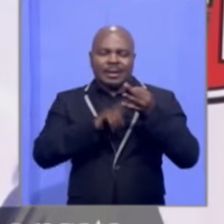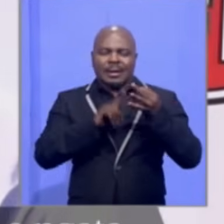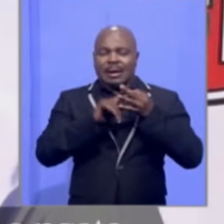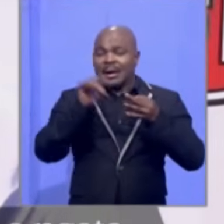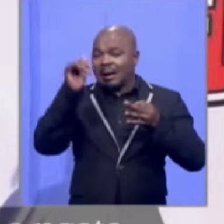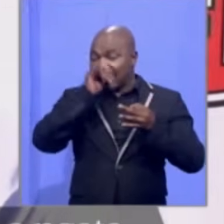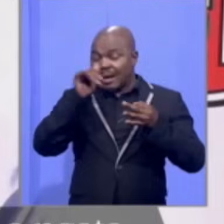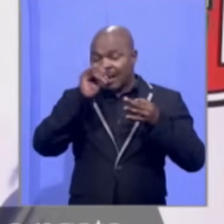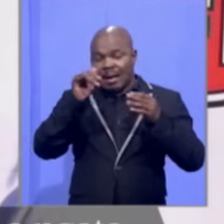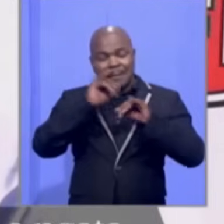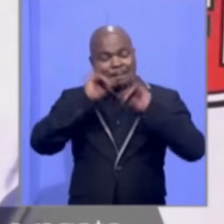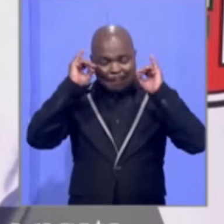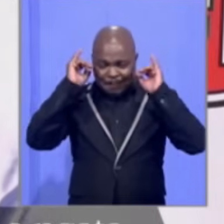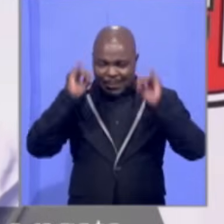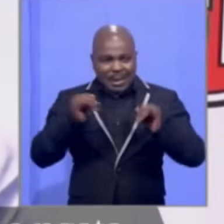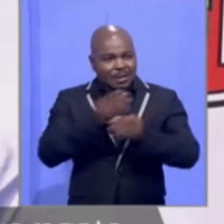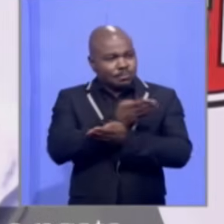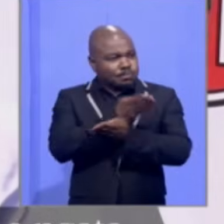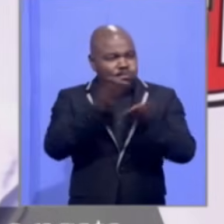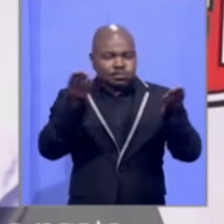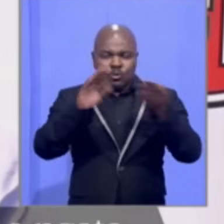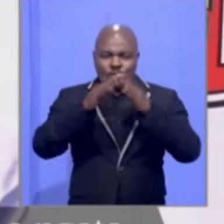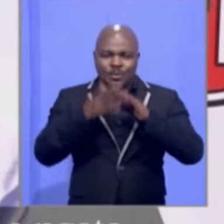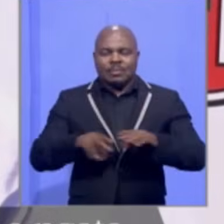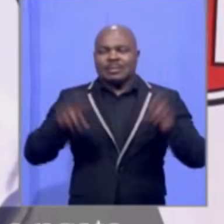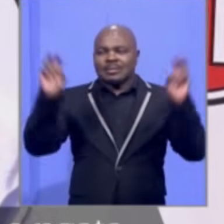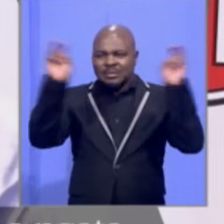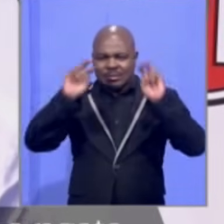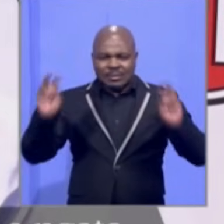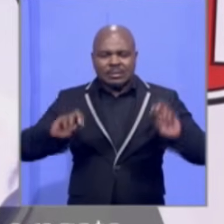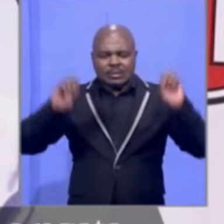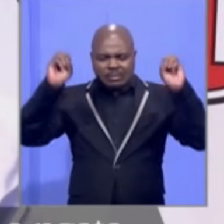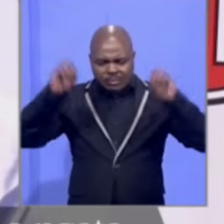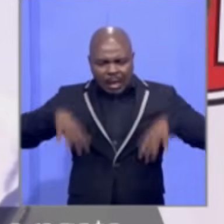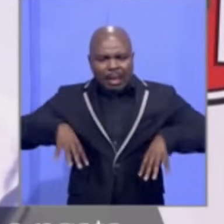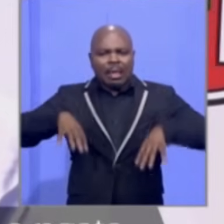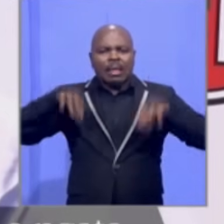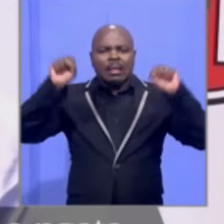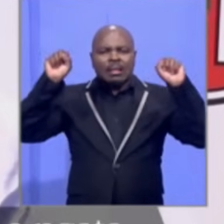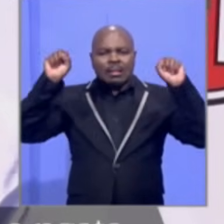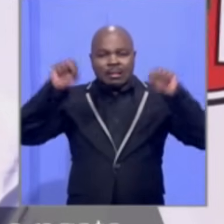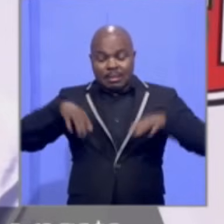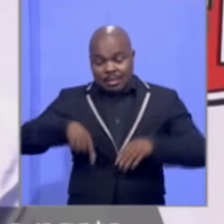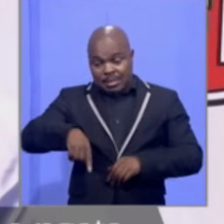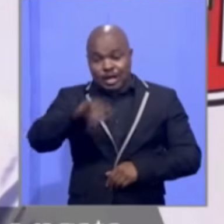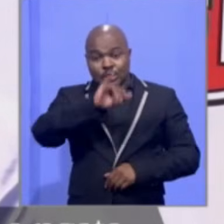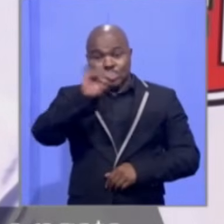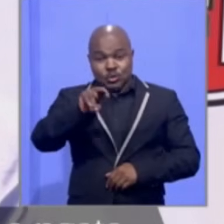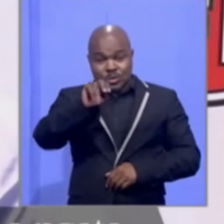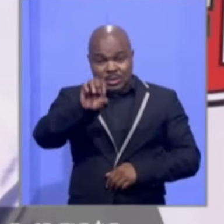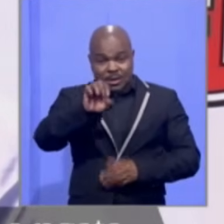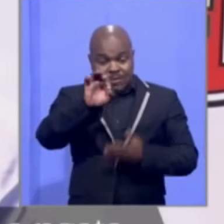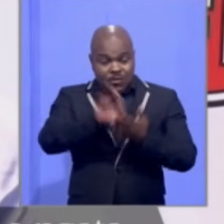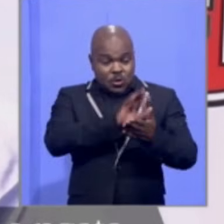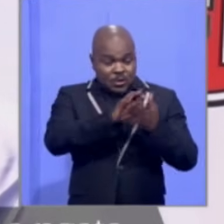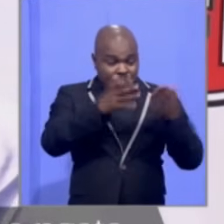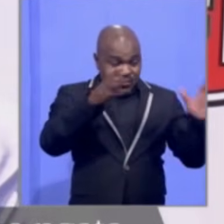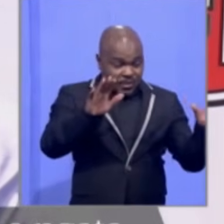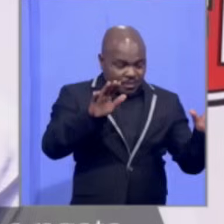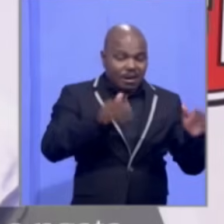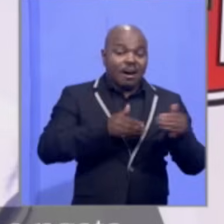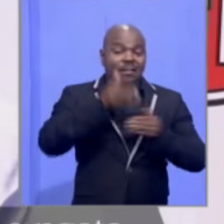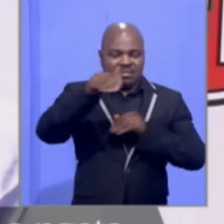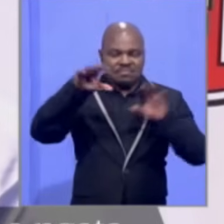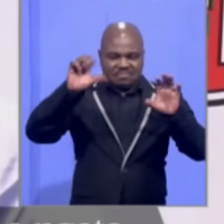bad in our societies, load shedding is coming back in June after 29 May.